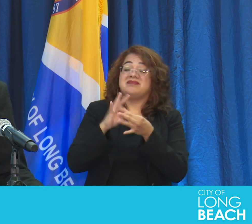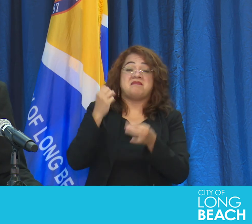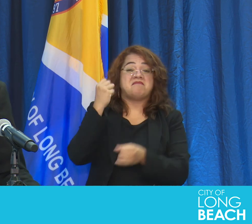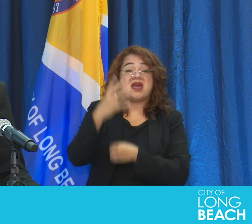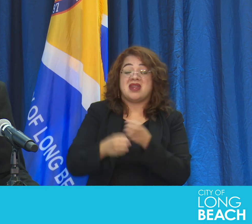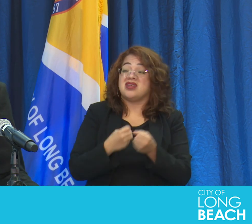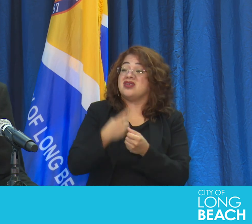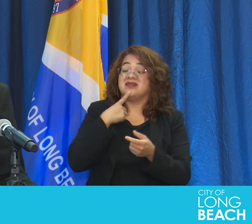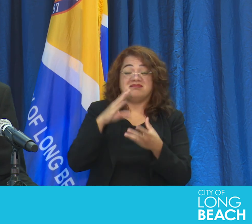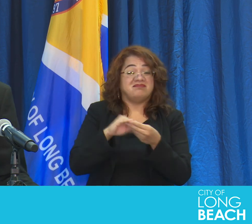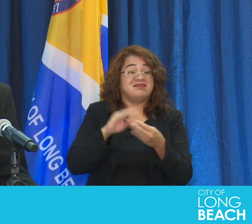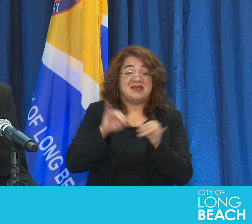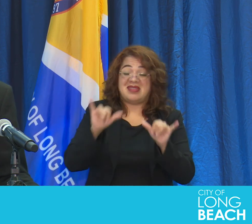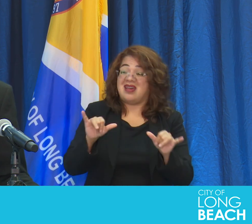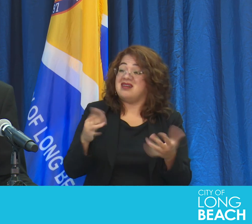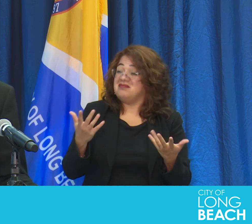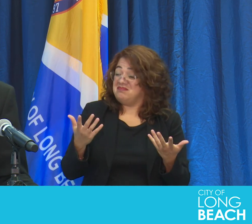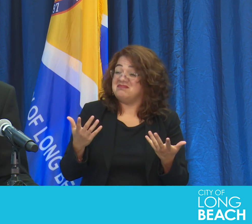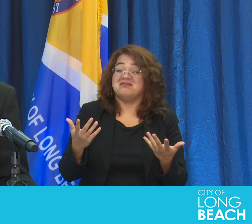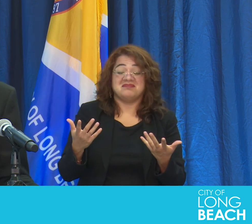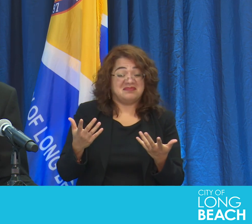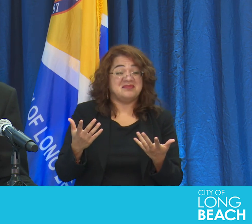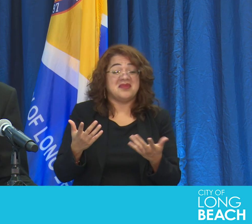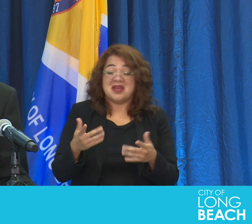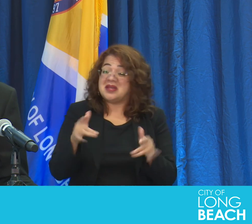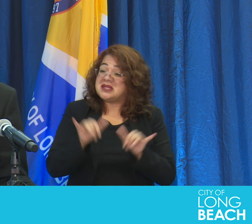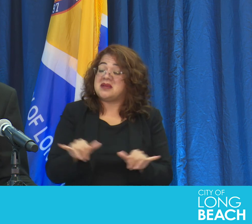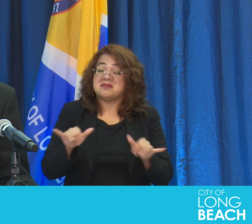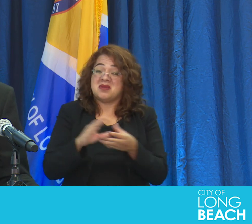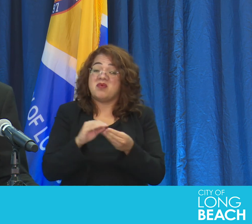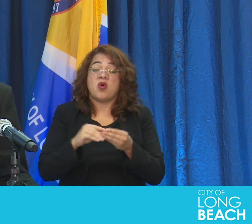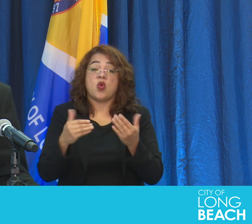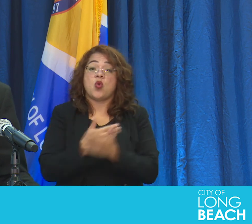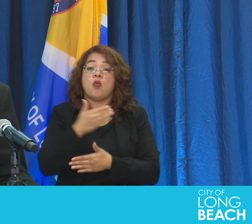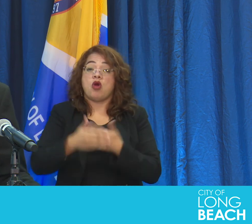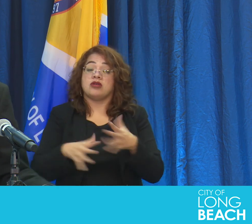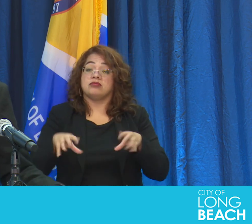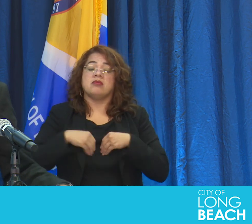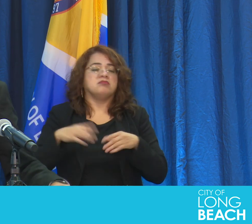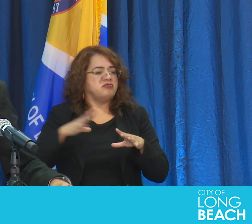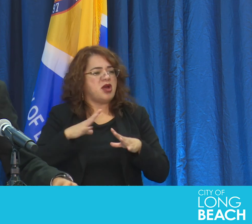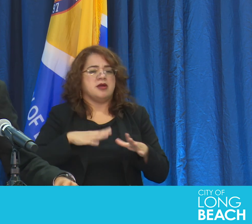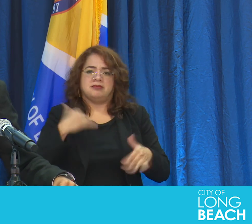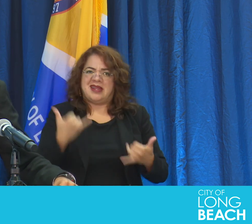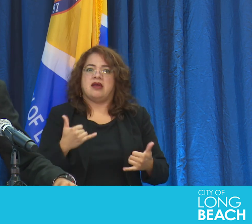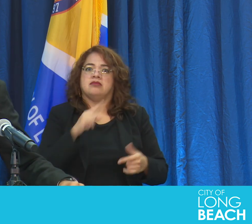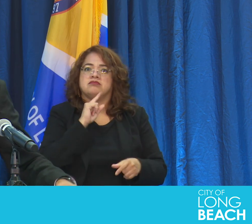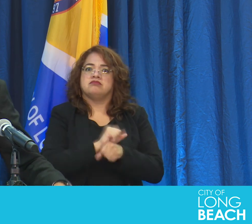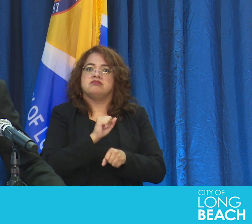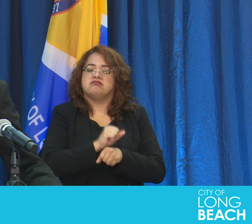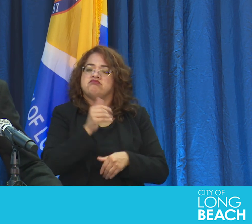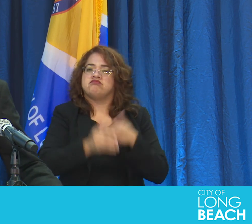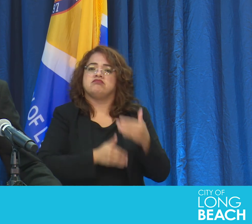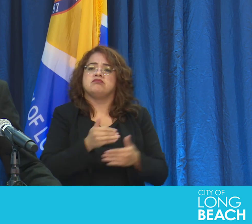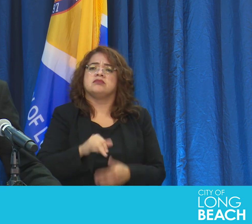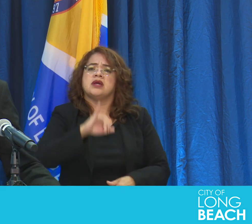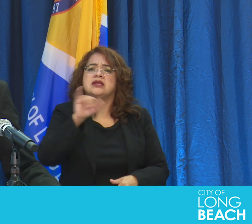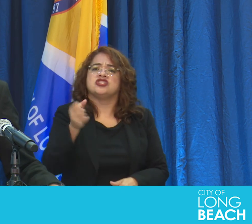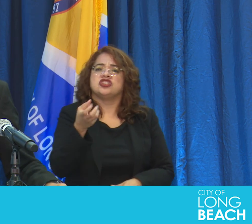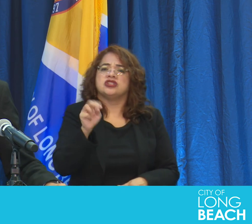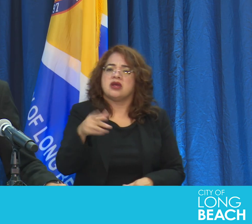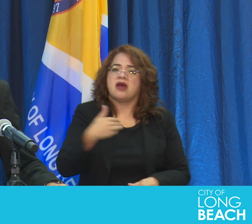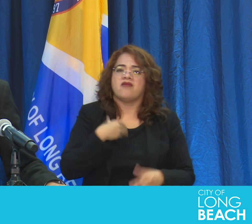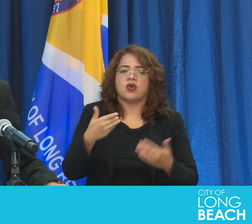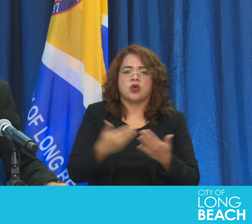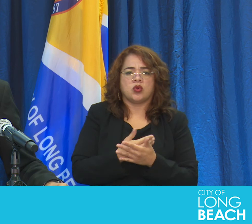a new process. Was there a second question? Thank you, Mayor. Jason, do you have another question? Yeah, actually I do. So this